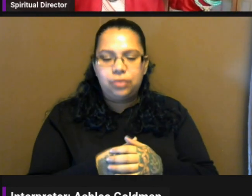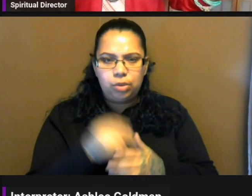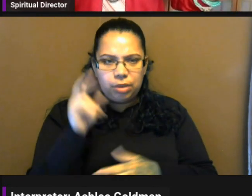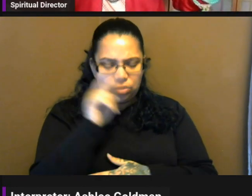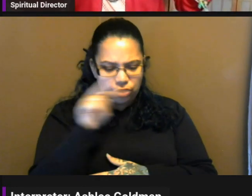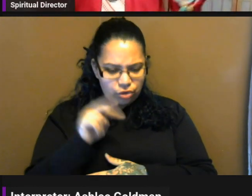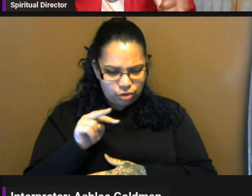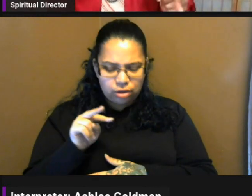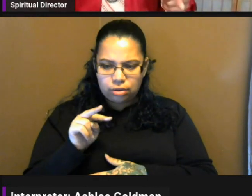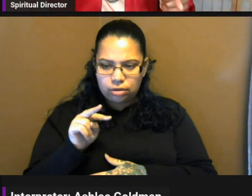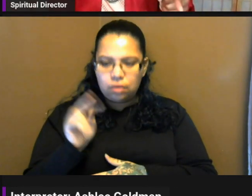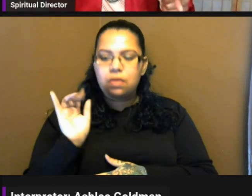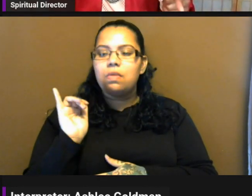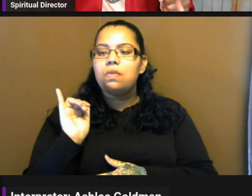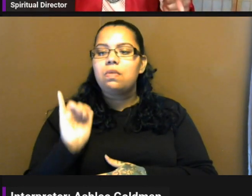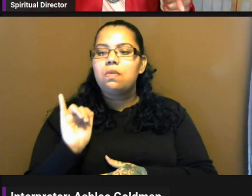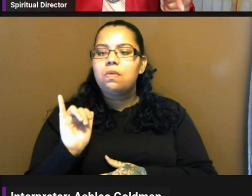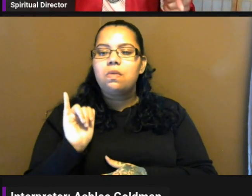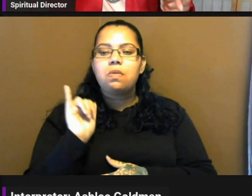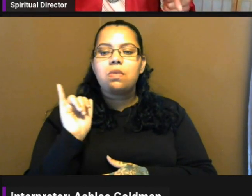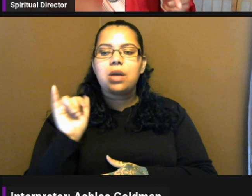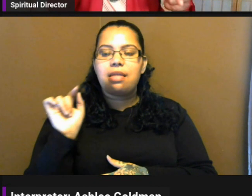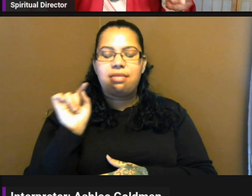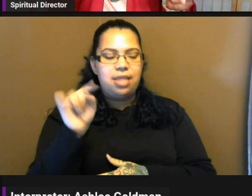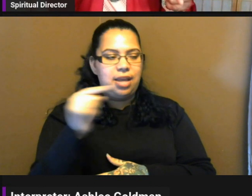look. That's what was said.